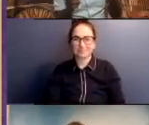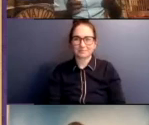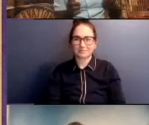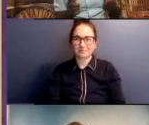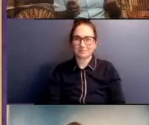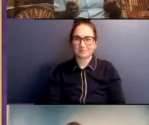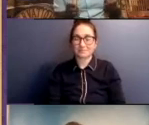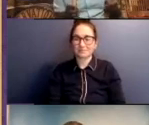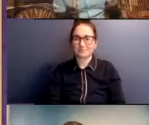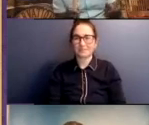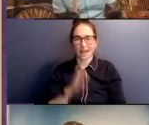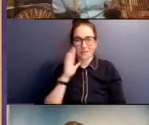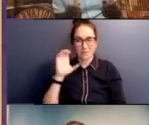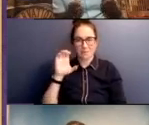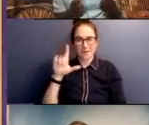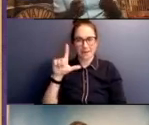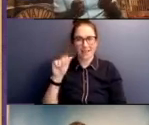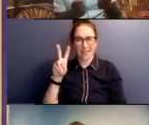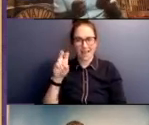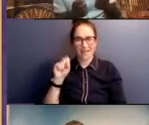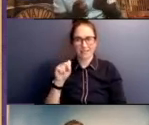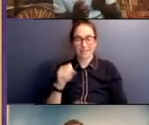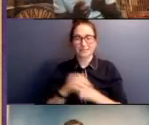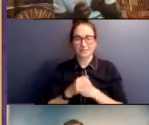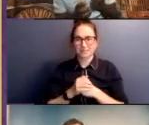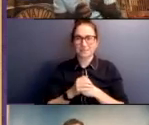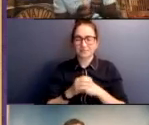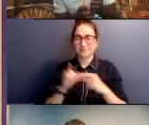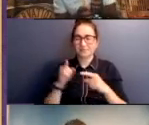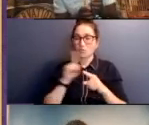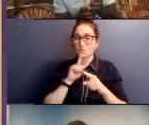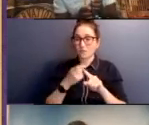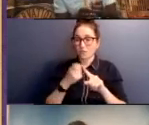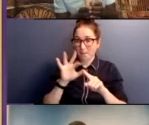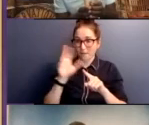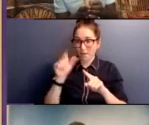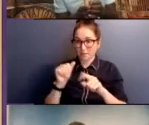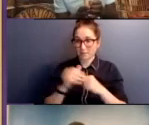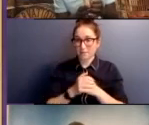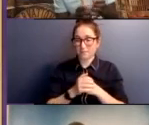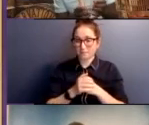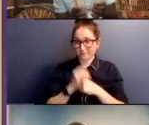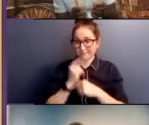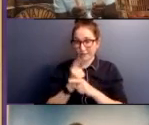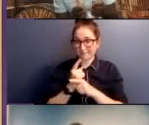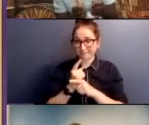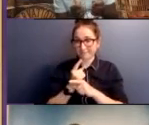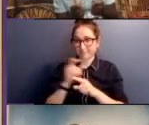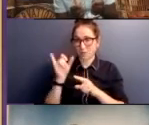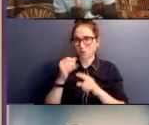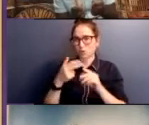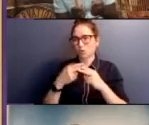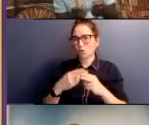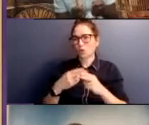My homemade cloves, right? Cloves came from Africa, right? They're also referred to as